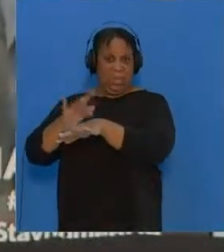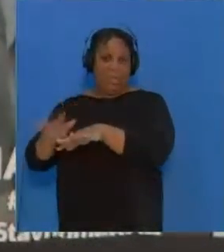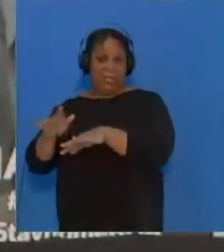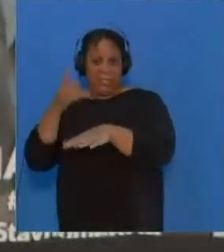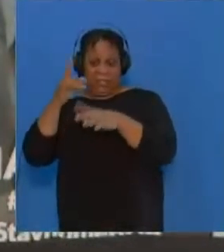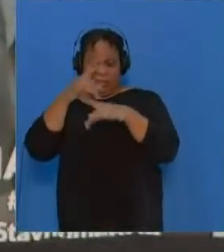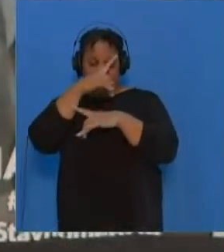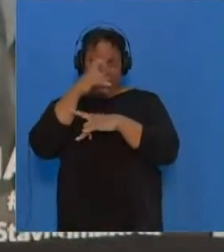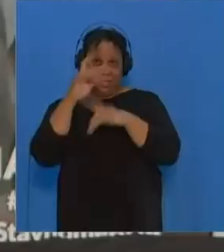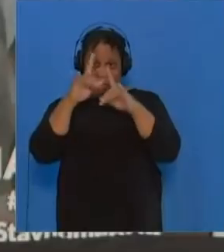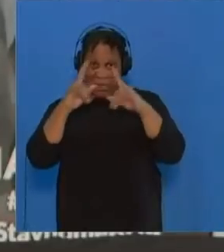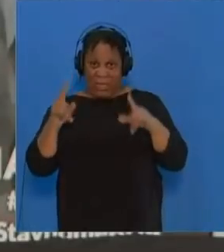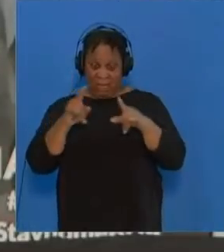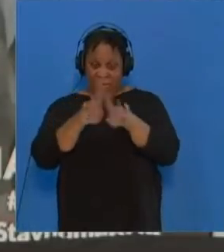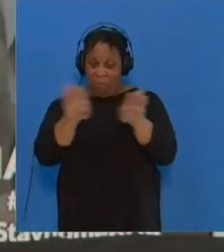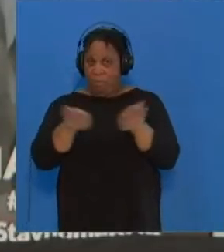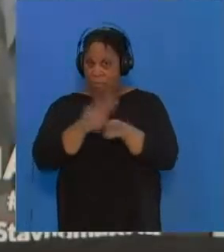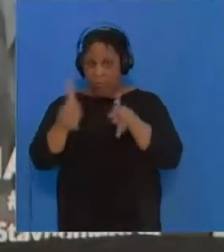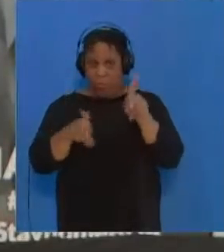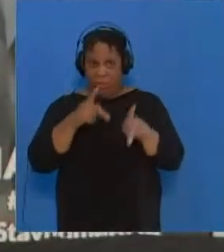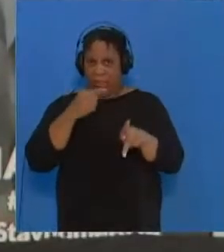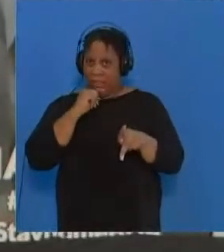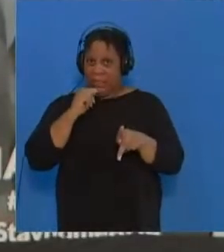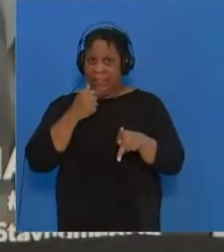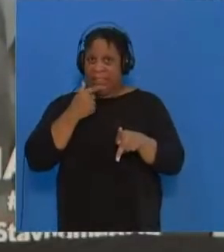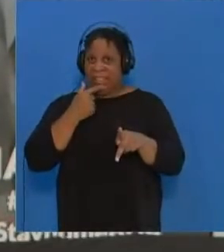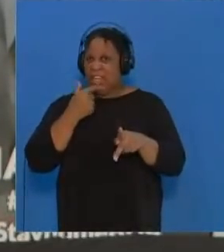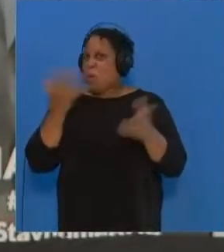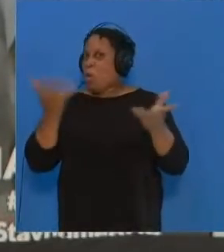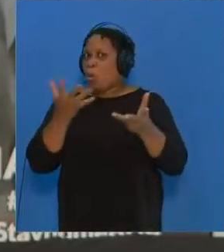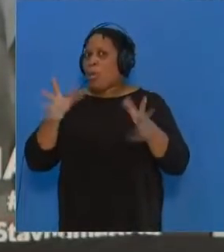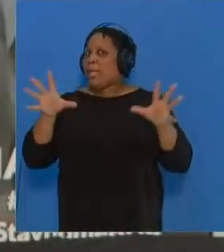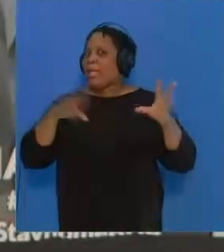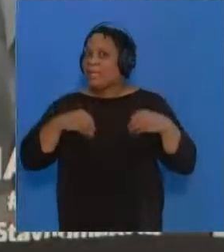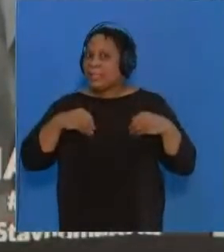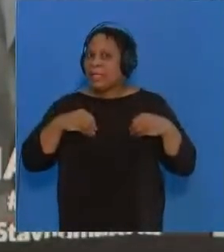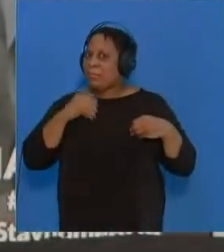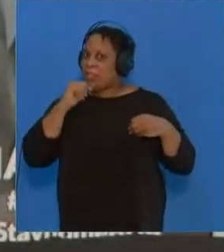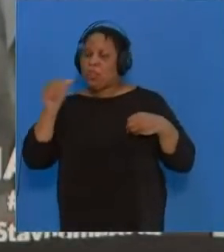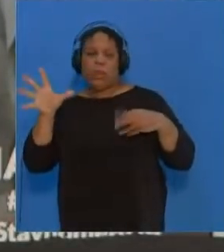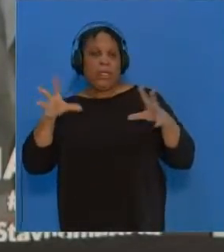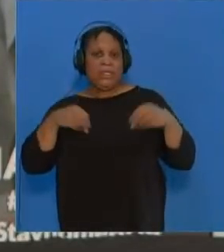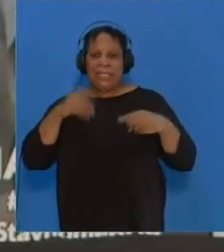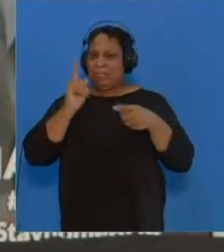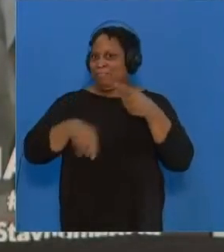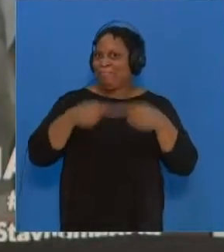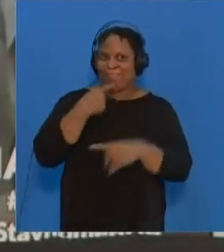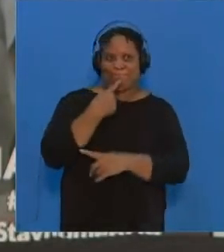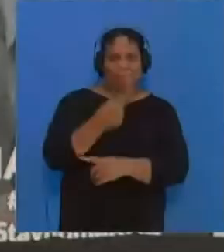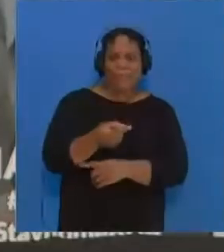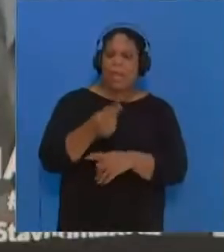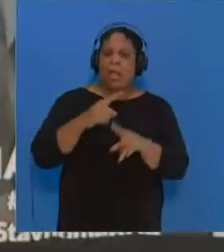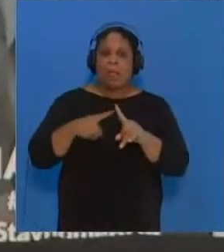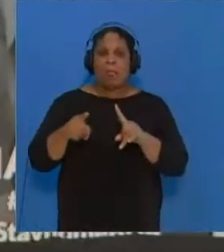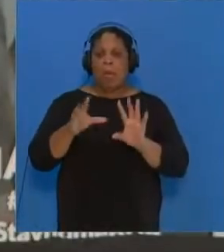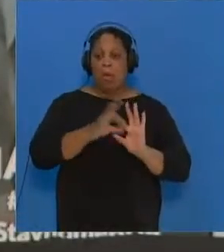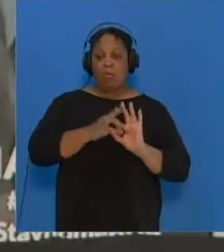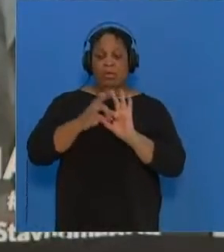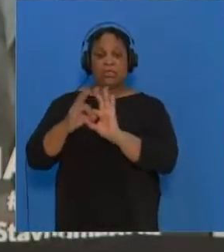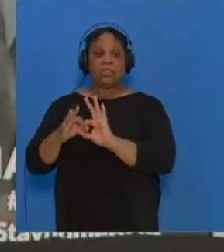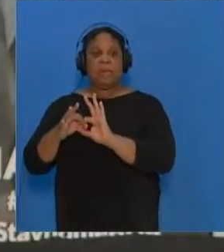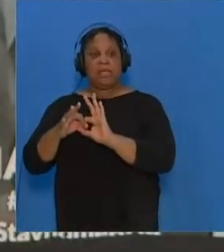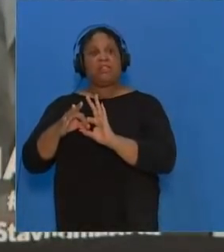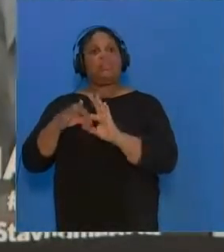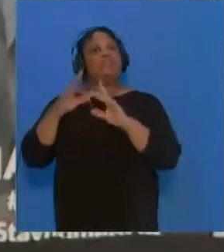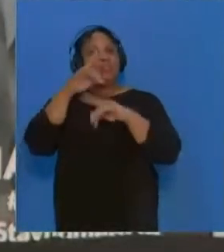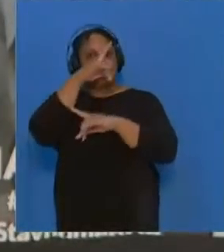not regulate who private camps accept and don't accept into their camps. In respect to government red camps,